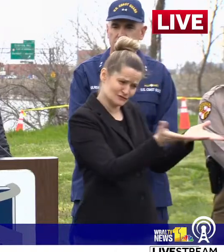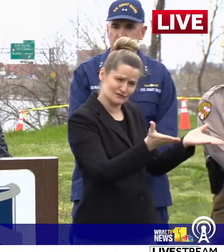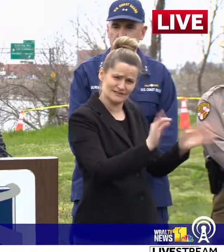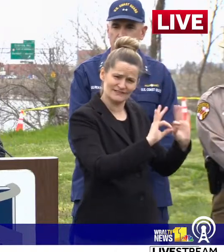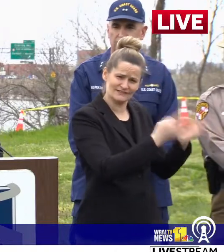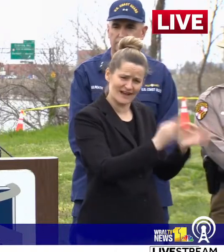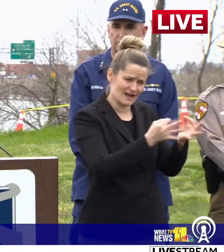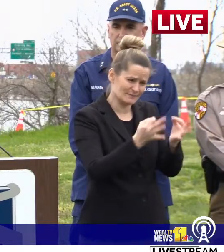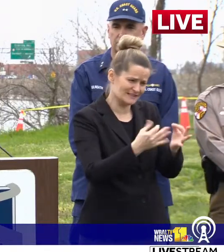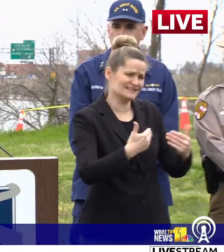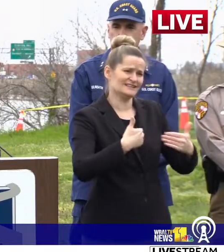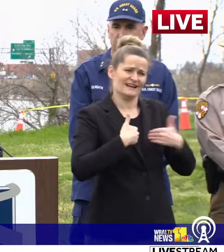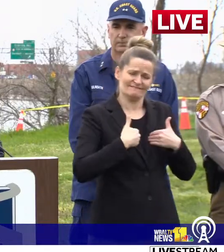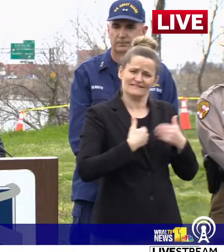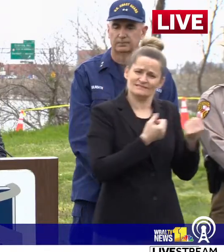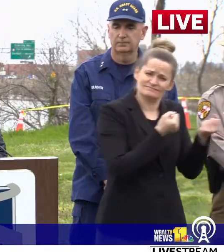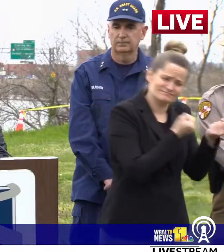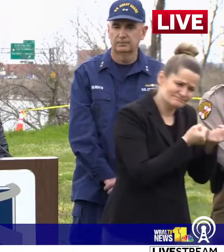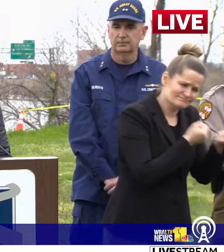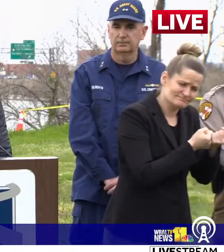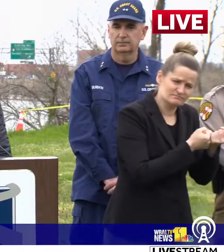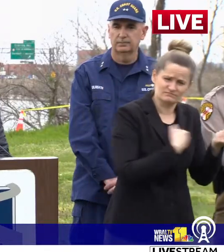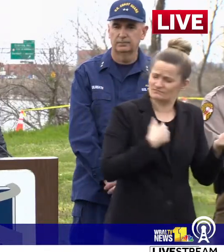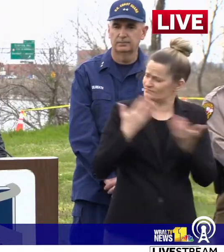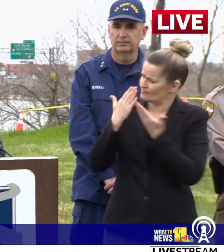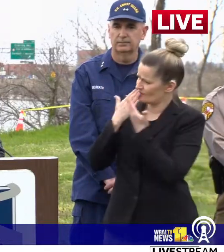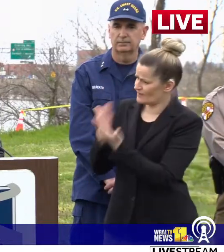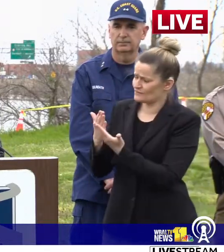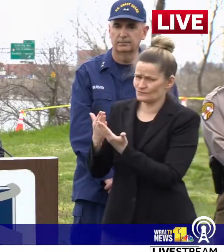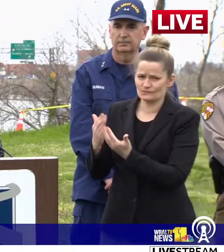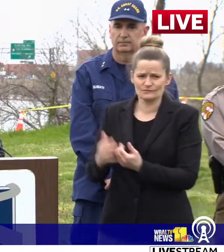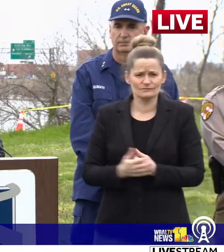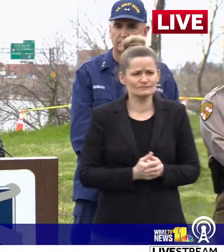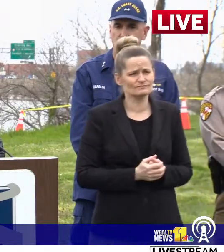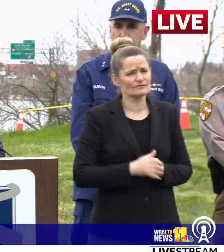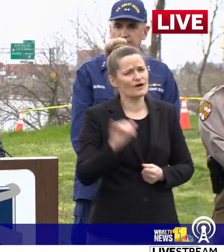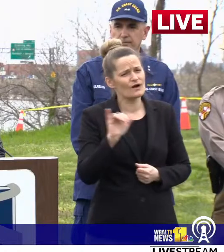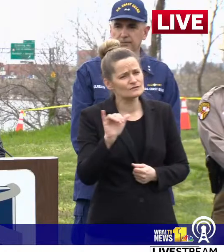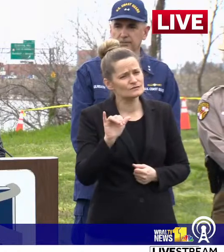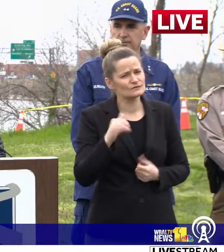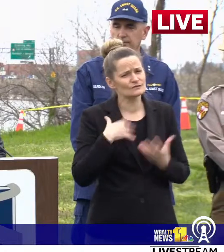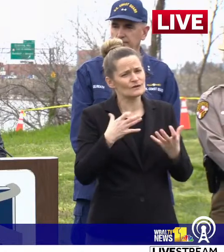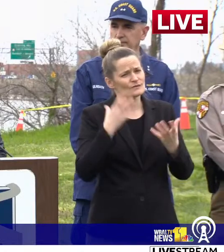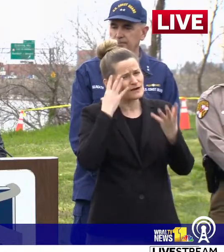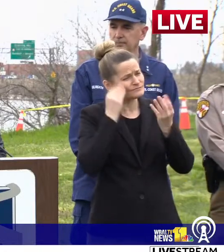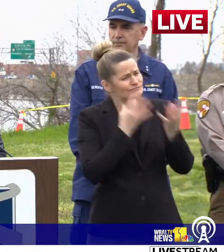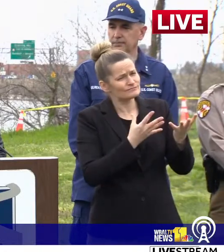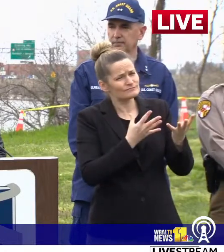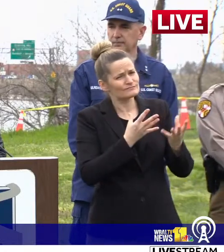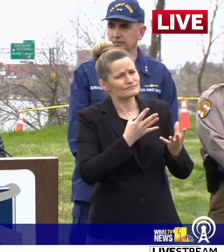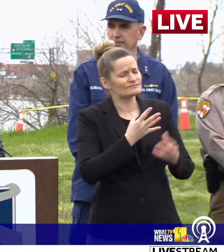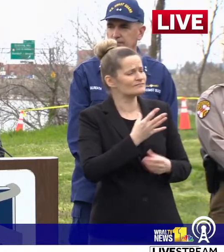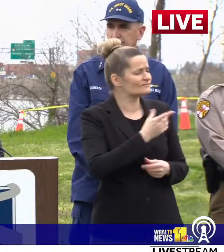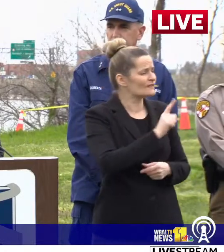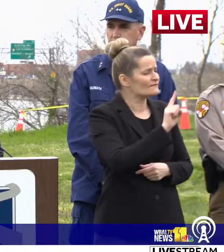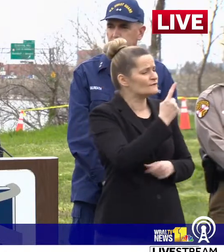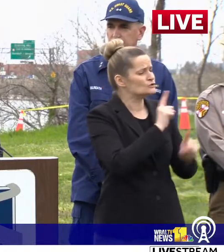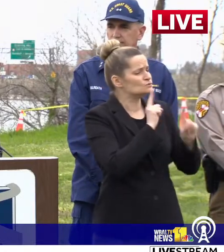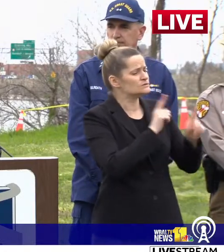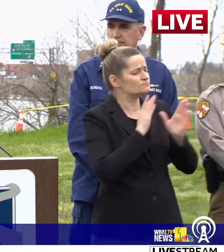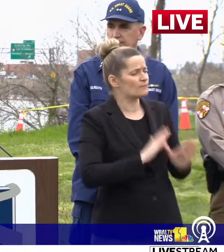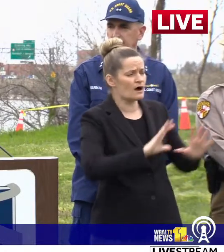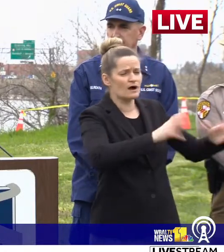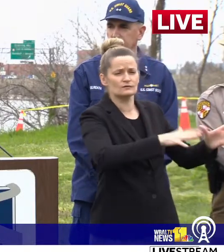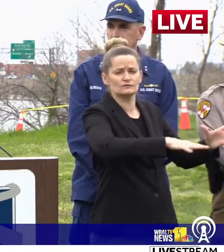state stands with them. So thank you. I also want to say to our first responders, thank you